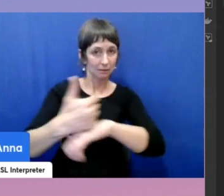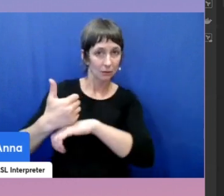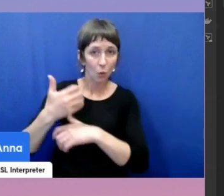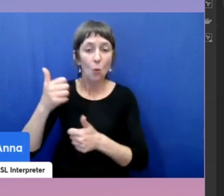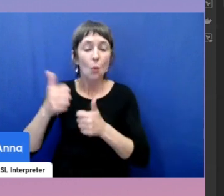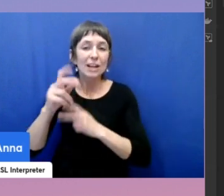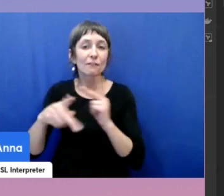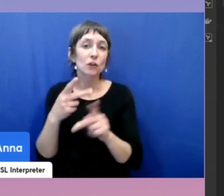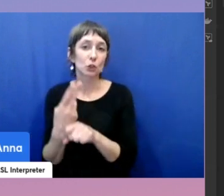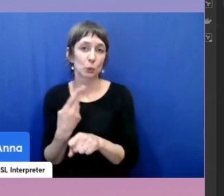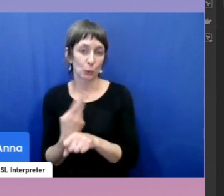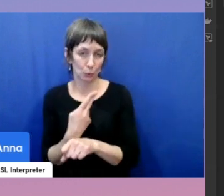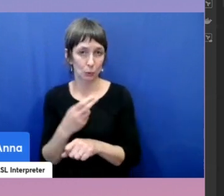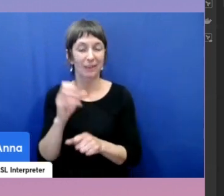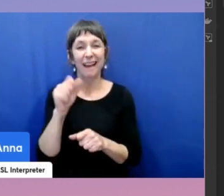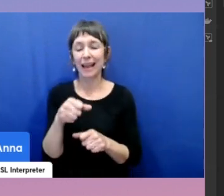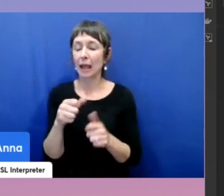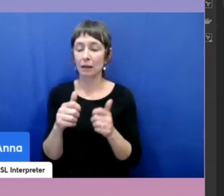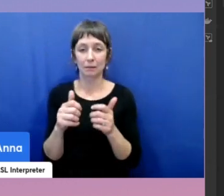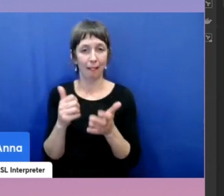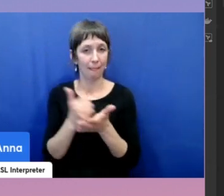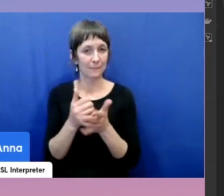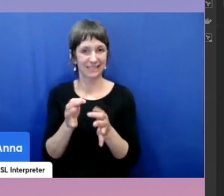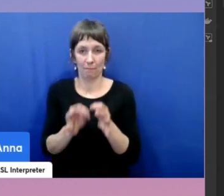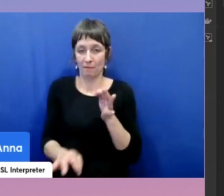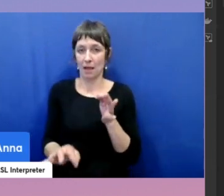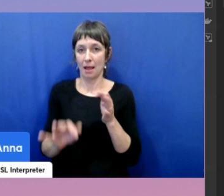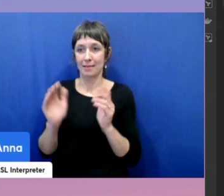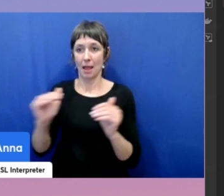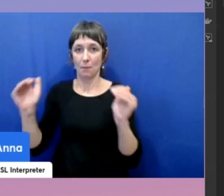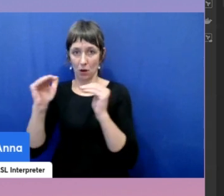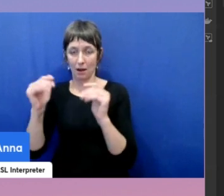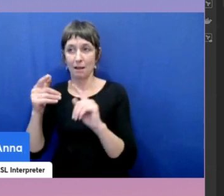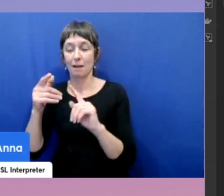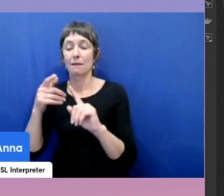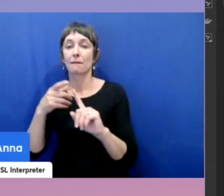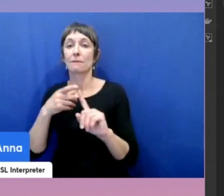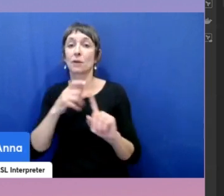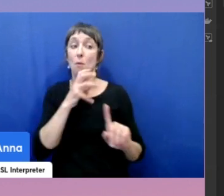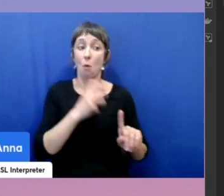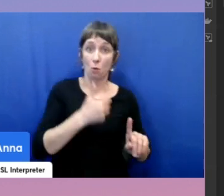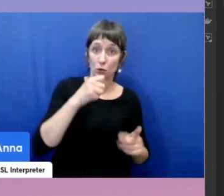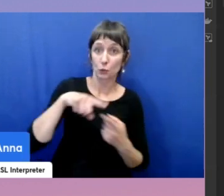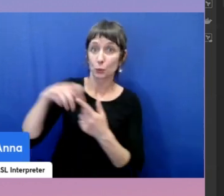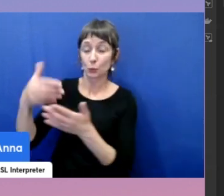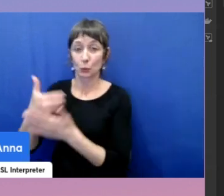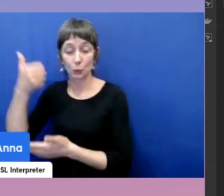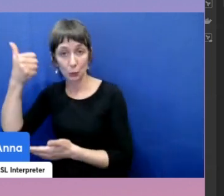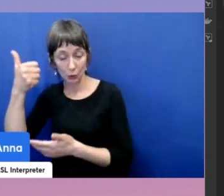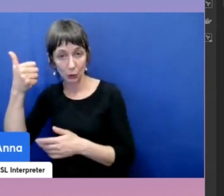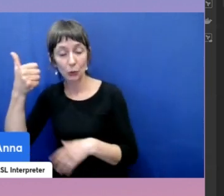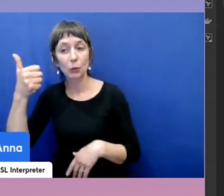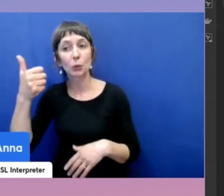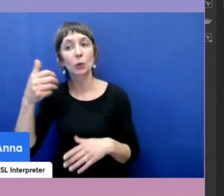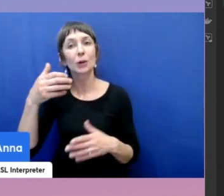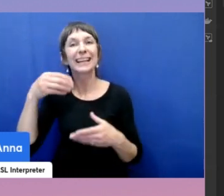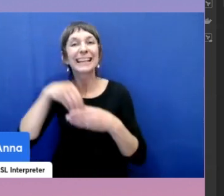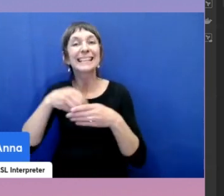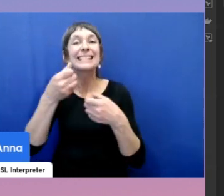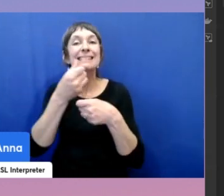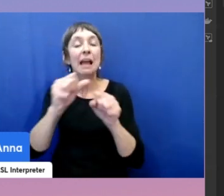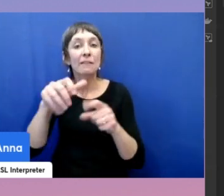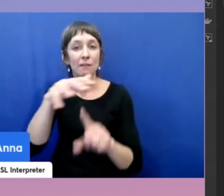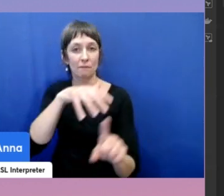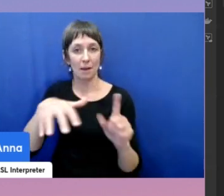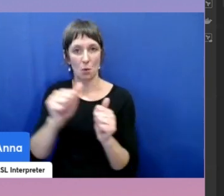obviously, I can simplify the upgrade from an older version of Terraform to a new version of Terraform in a safe environment without making